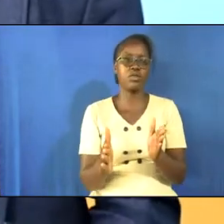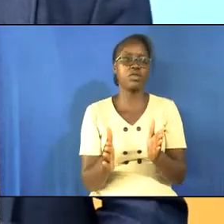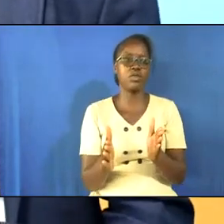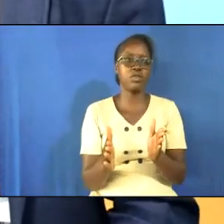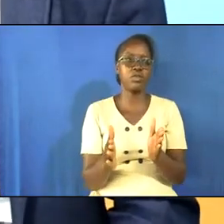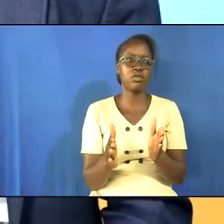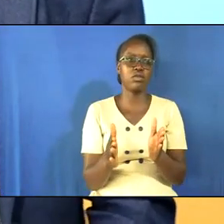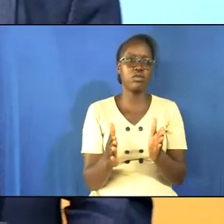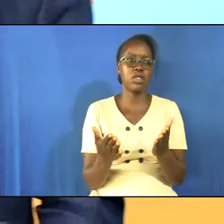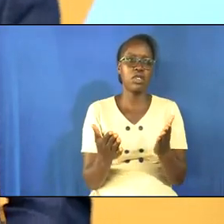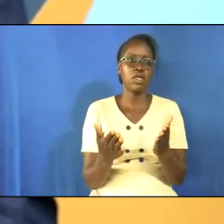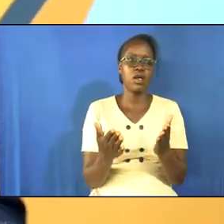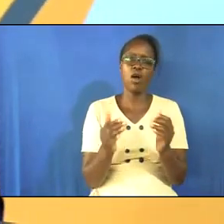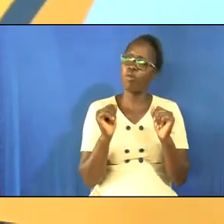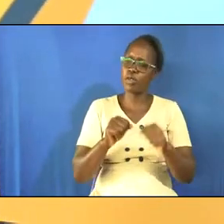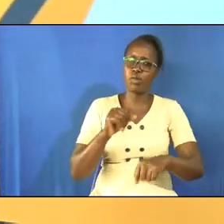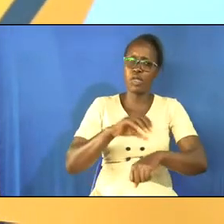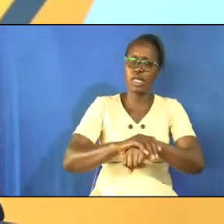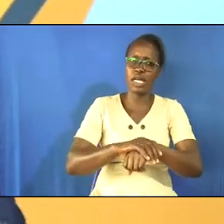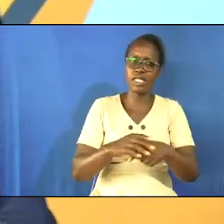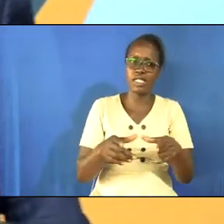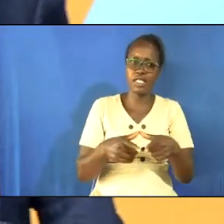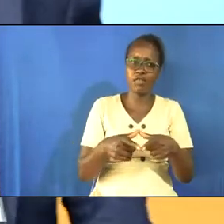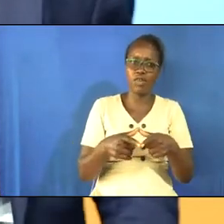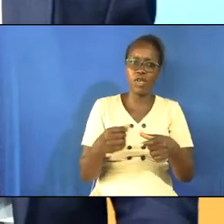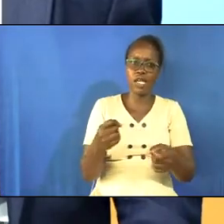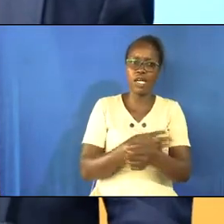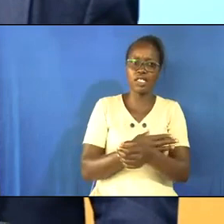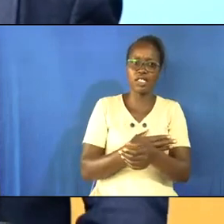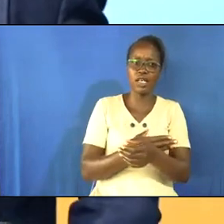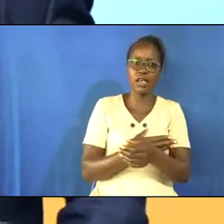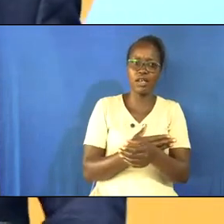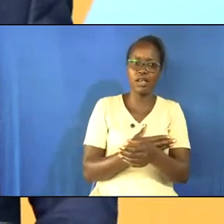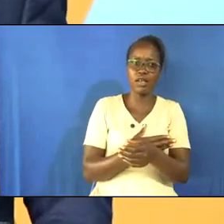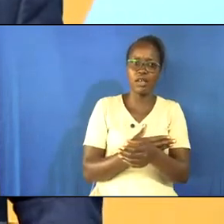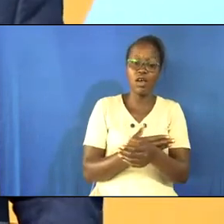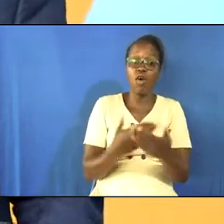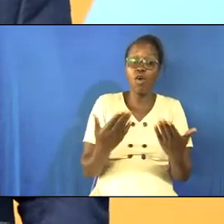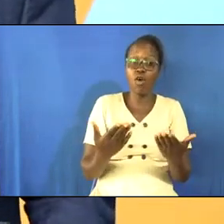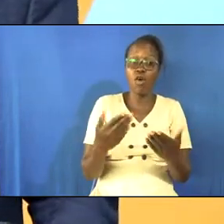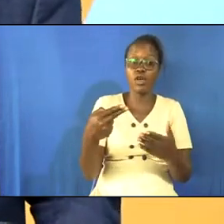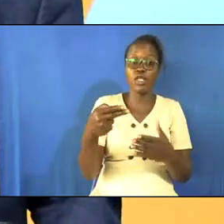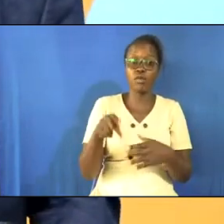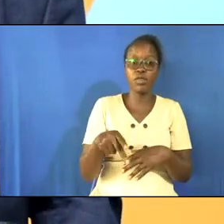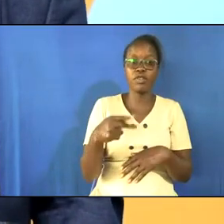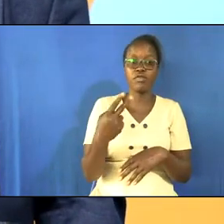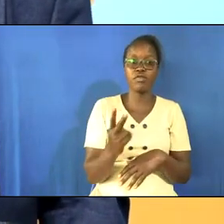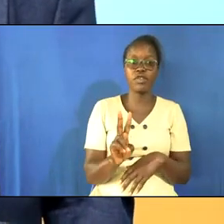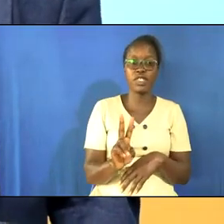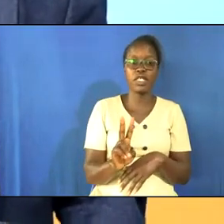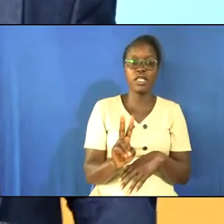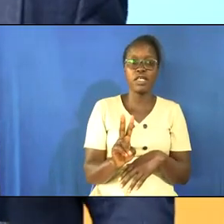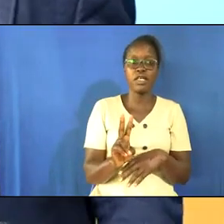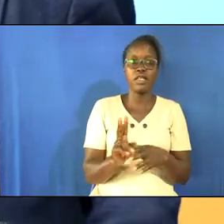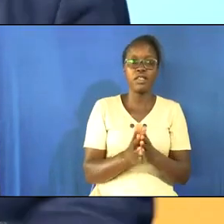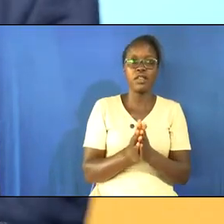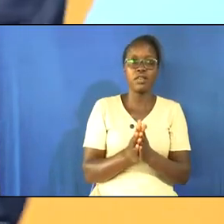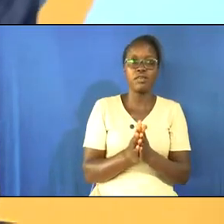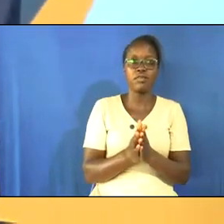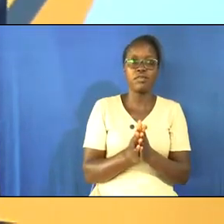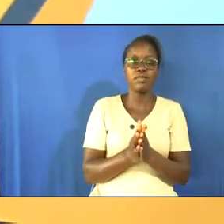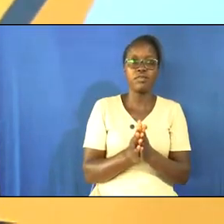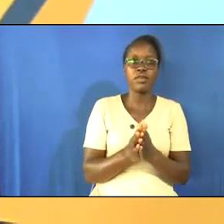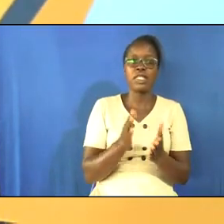risk of attaining cervical cancer and HPV. So the other risk factor will be multiple births. So